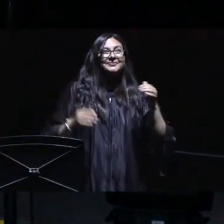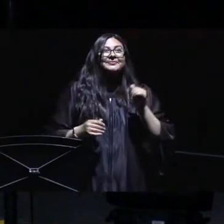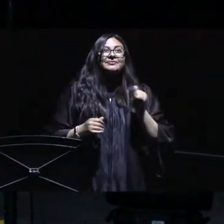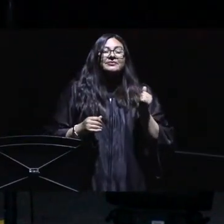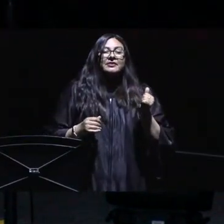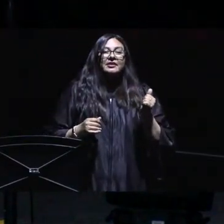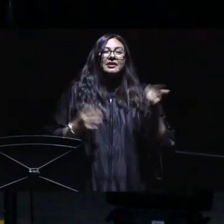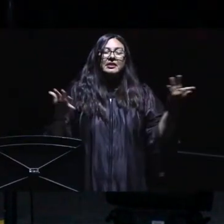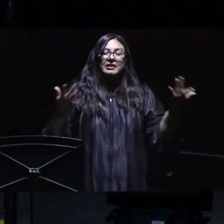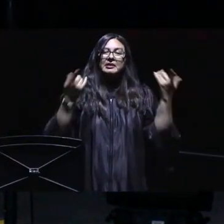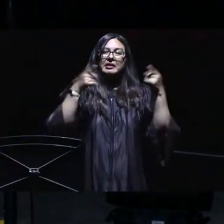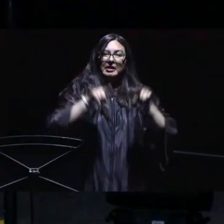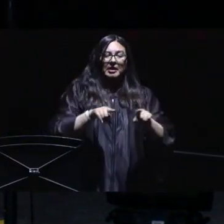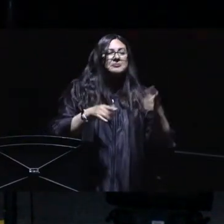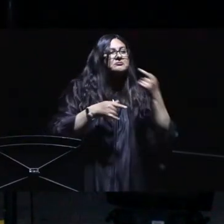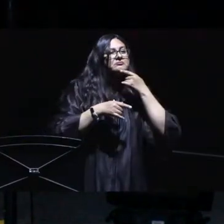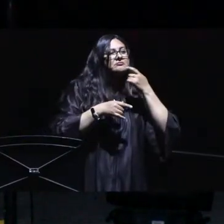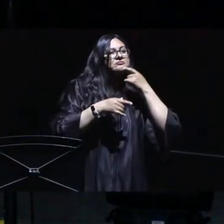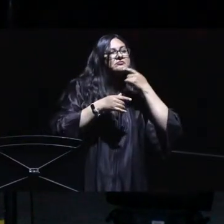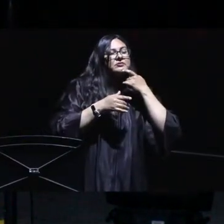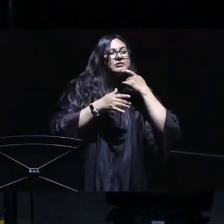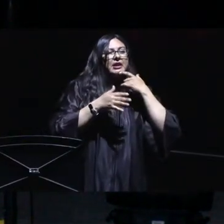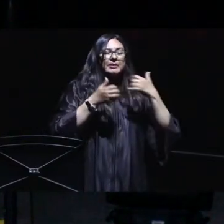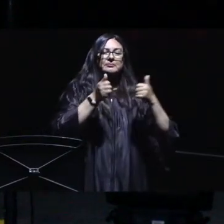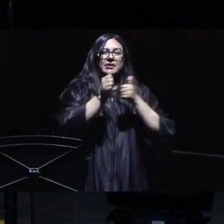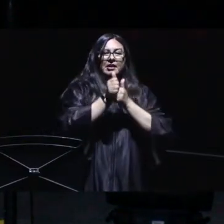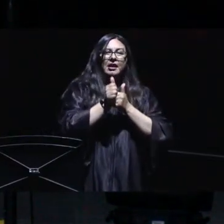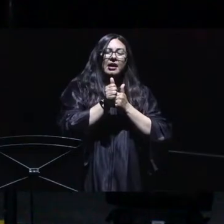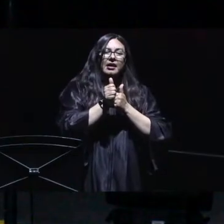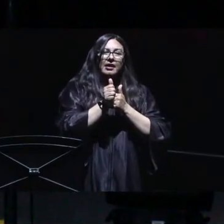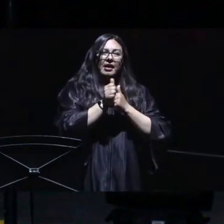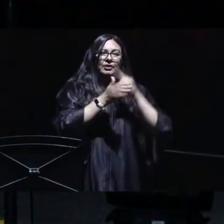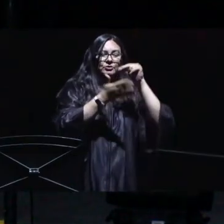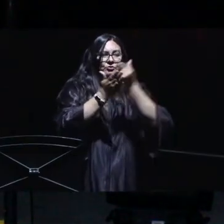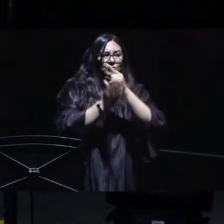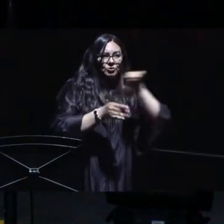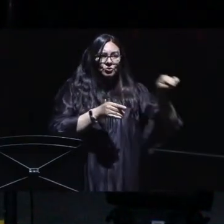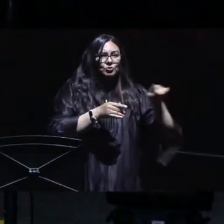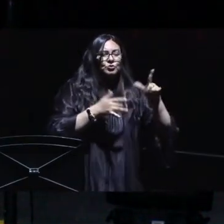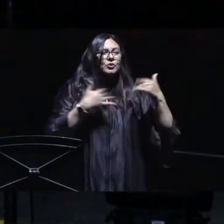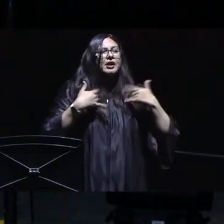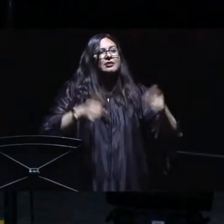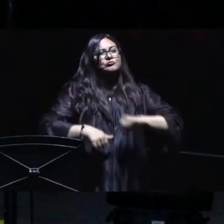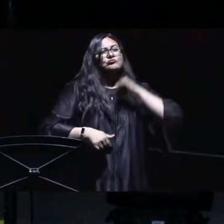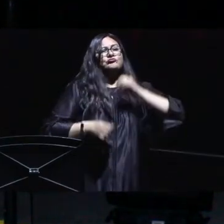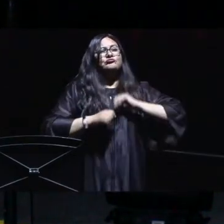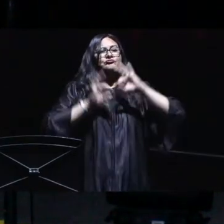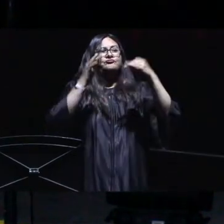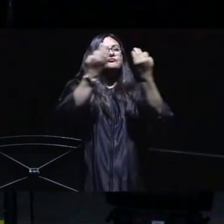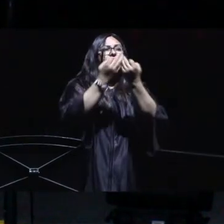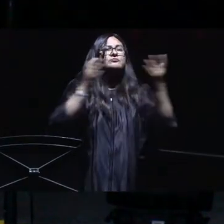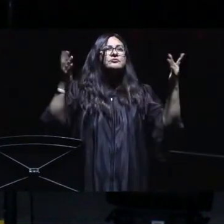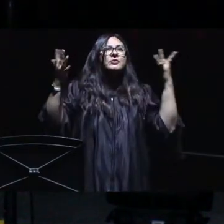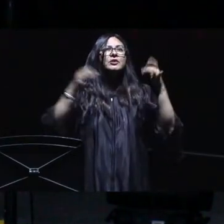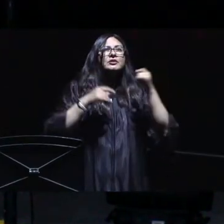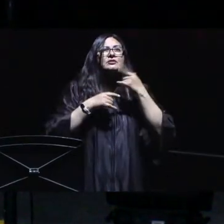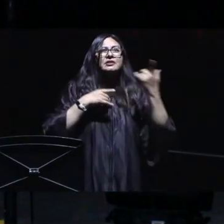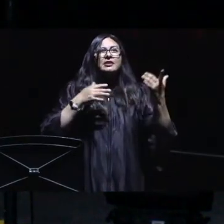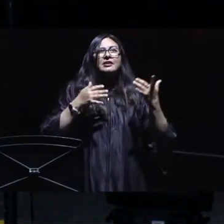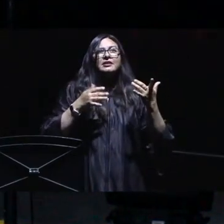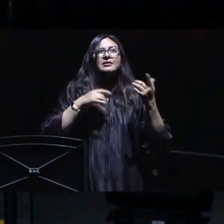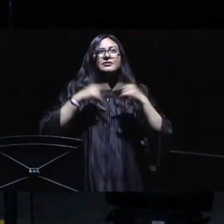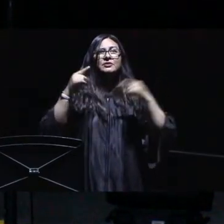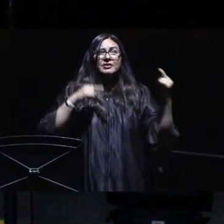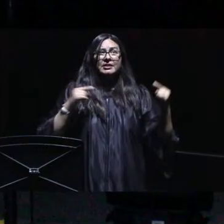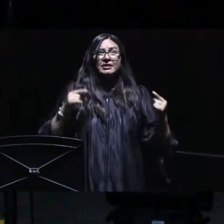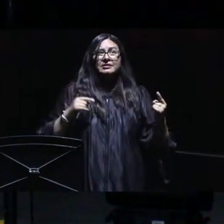It has been said that behind every graduate stands a very proud family. Graduates, your families and all their distinctive variations